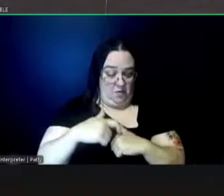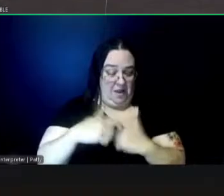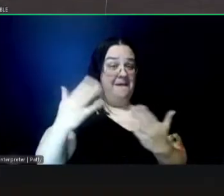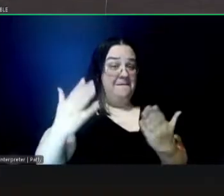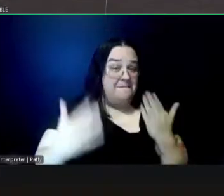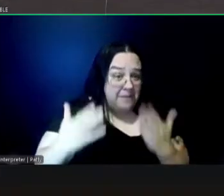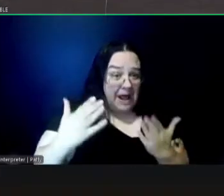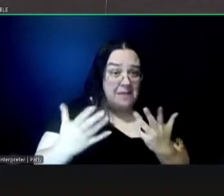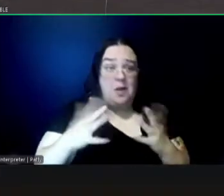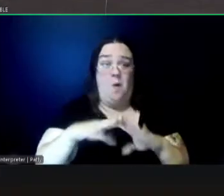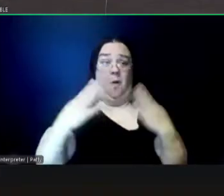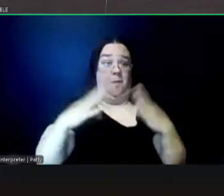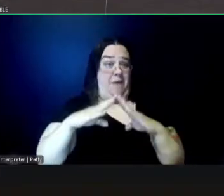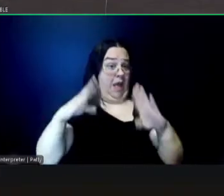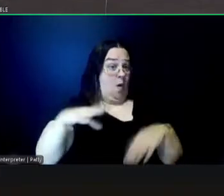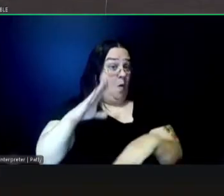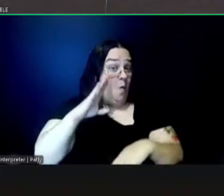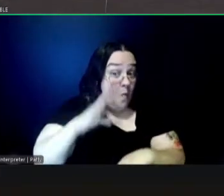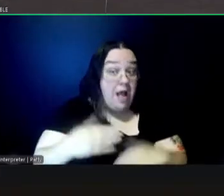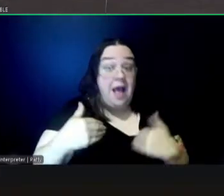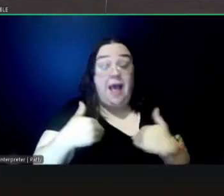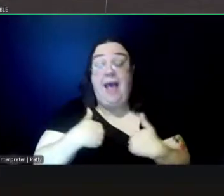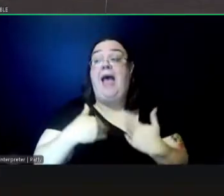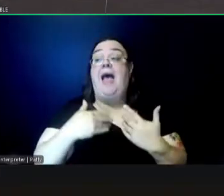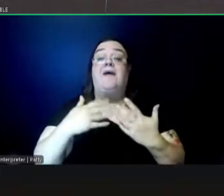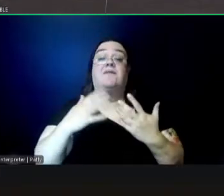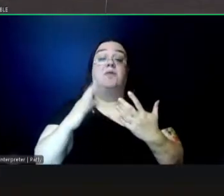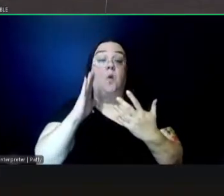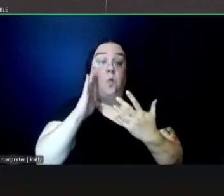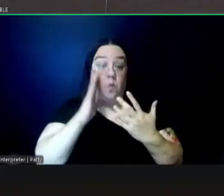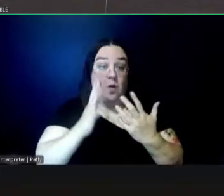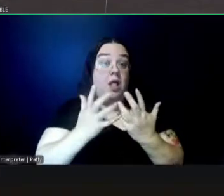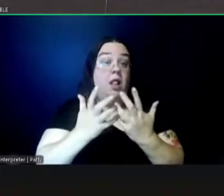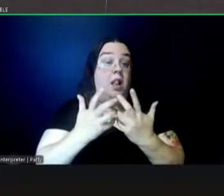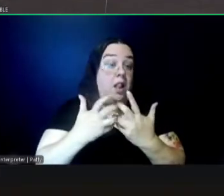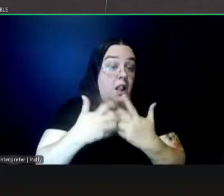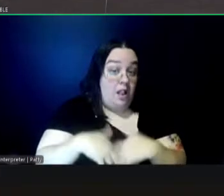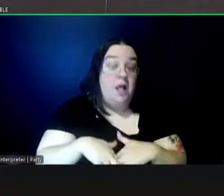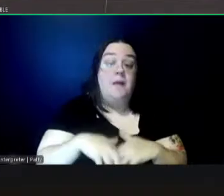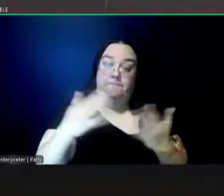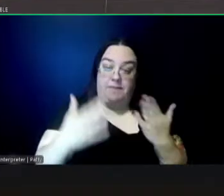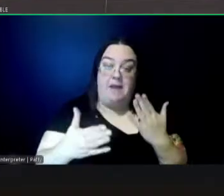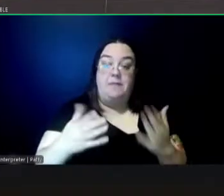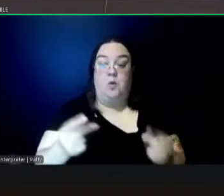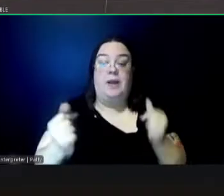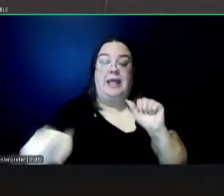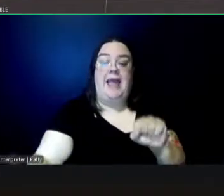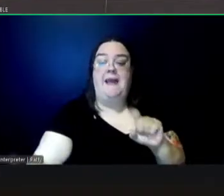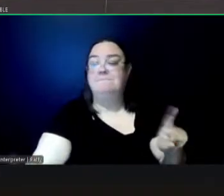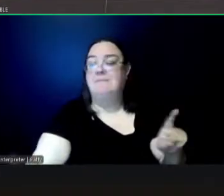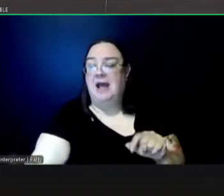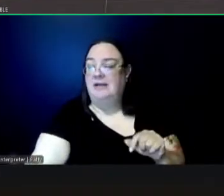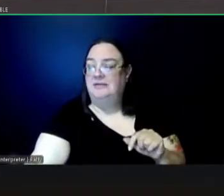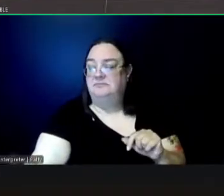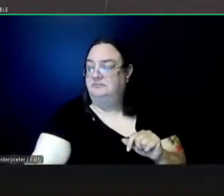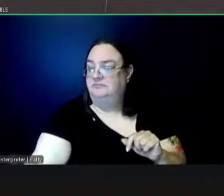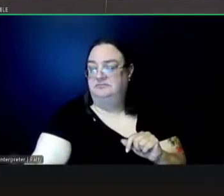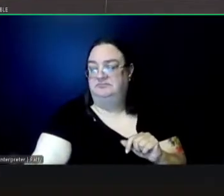open house will be held and it will come together quickly probably, but it will not be in